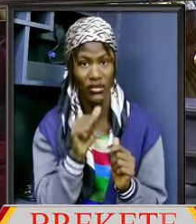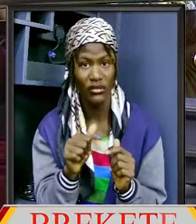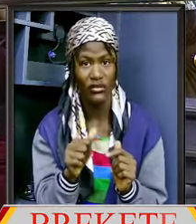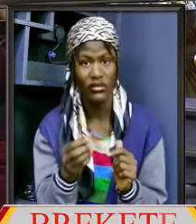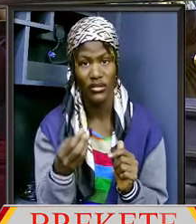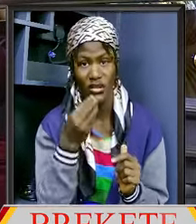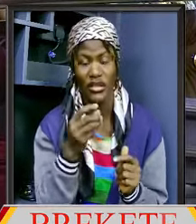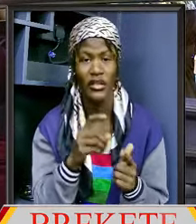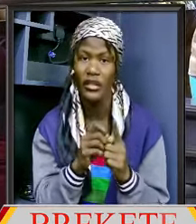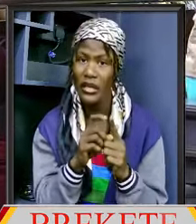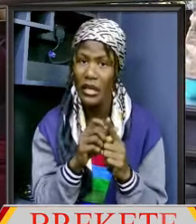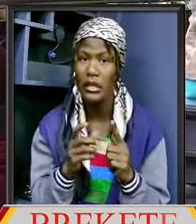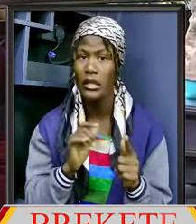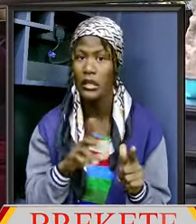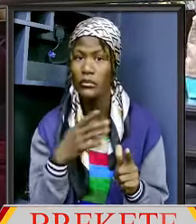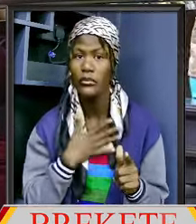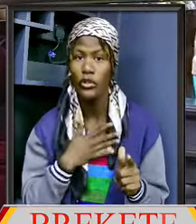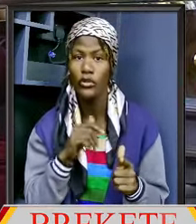chop.